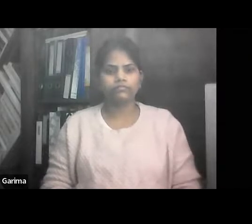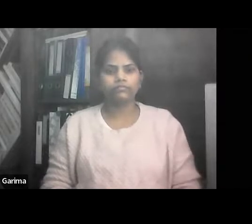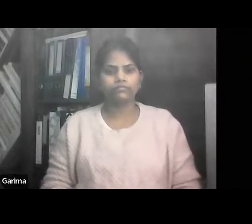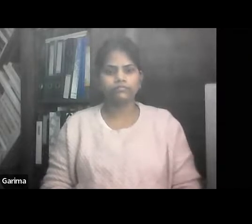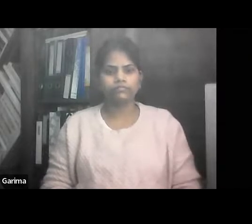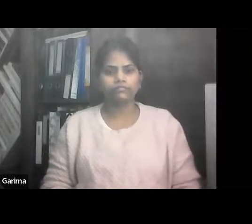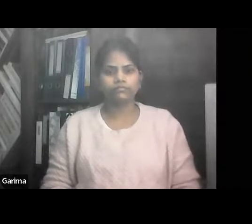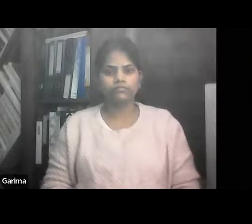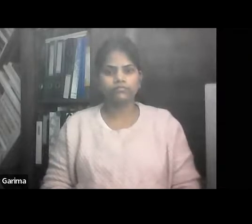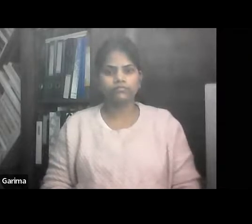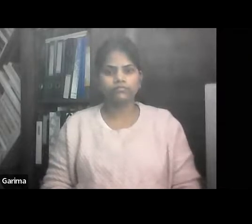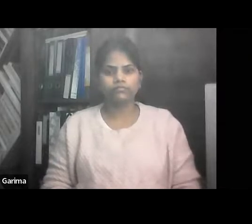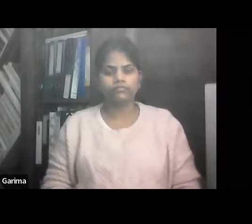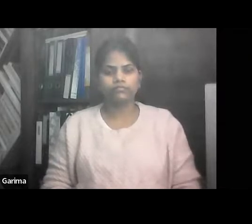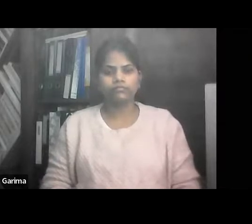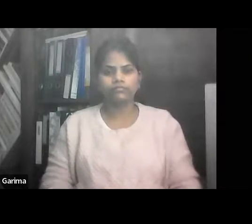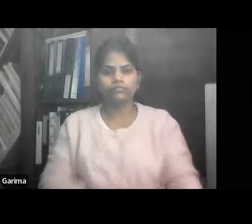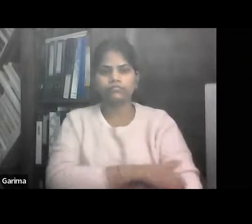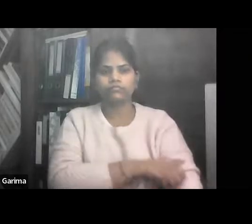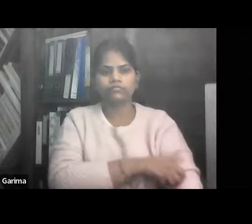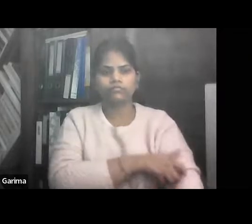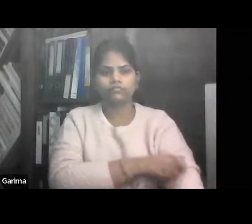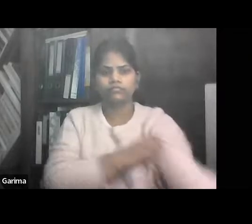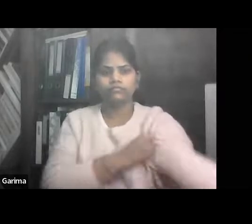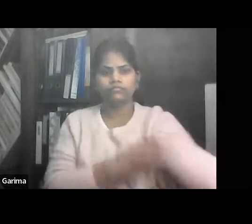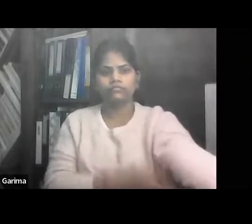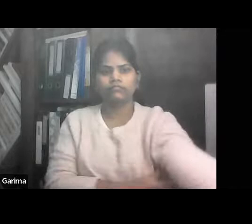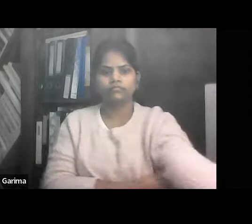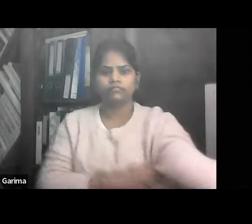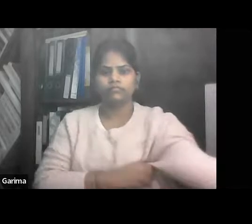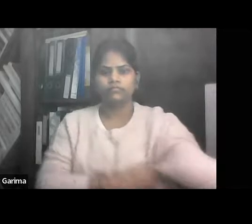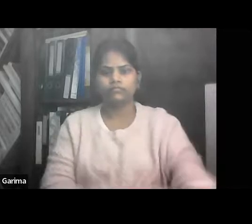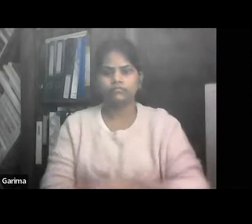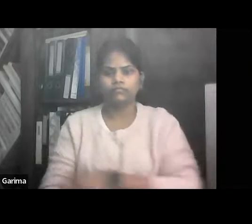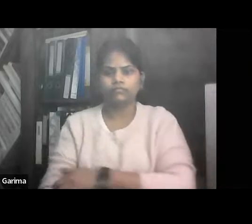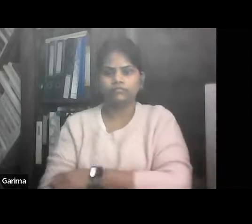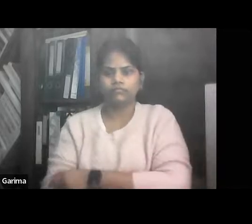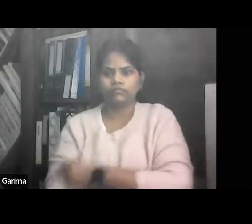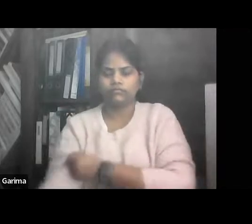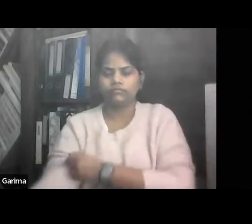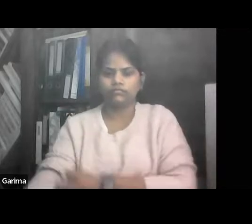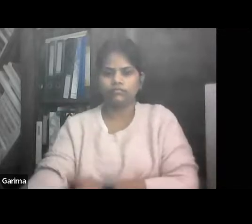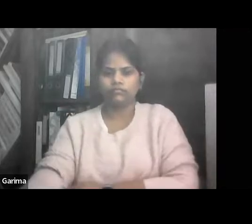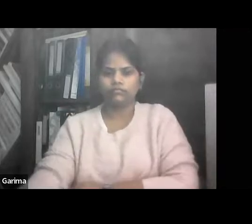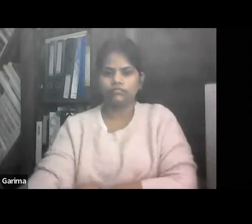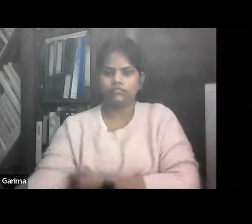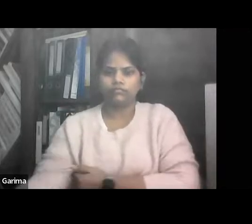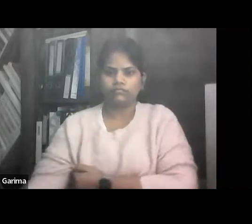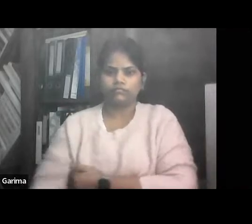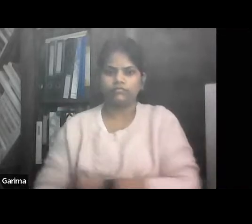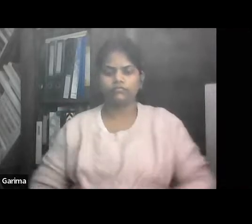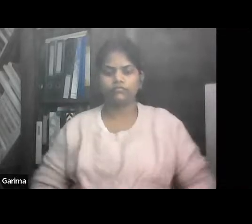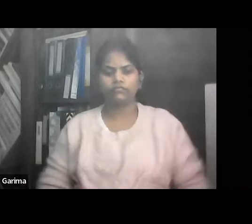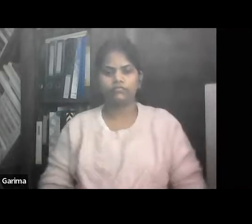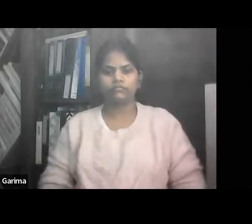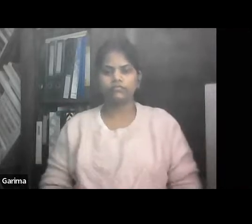just try. Yes, so Getting we in touch can with wait her. for a couple Yeah. of minutes and hope that she can reconnect.